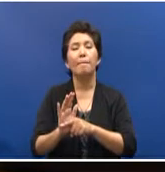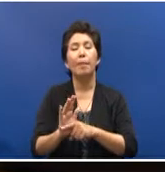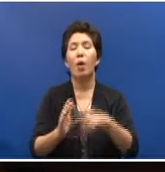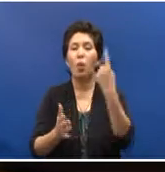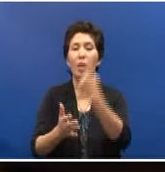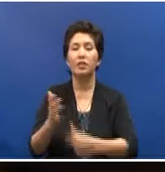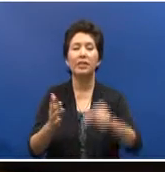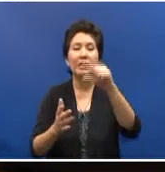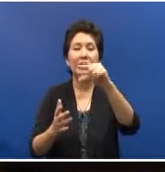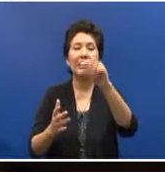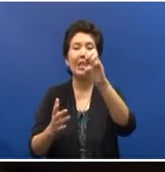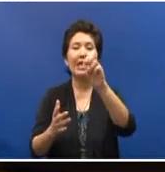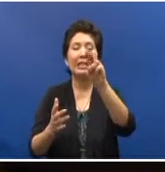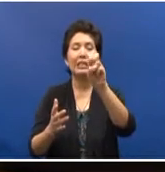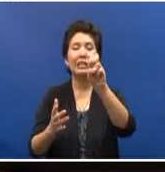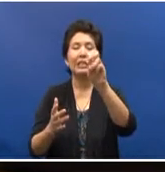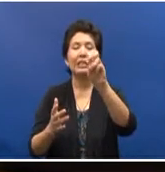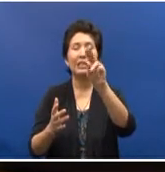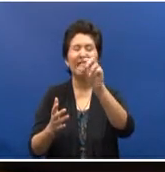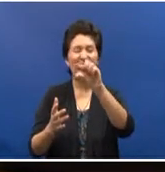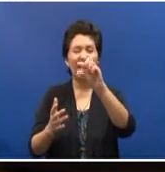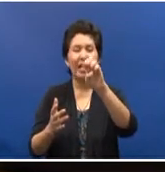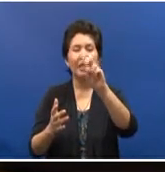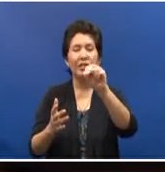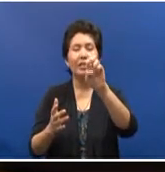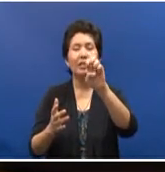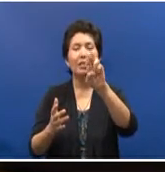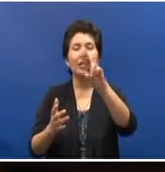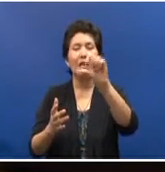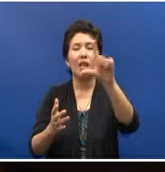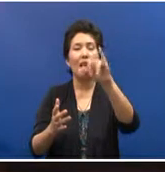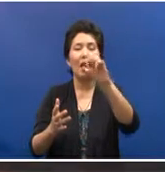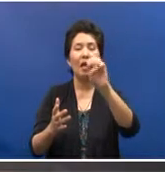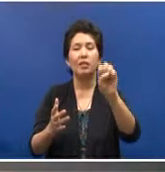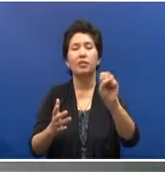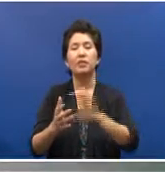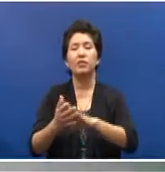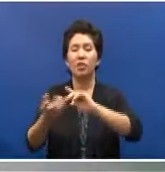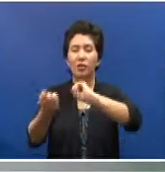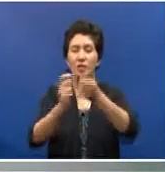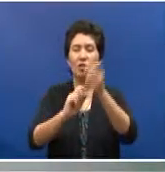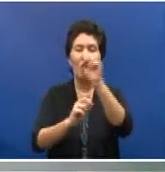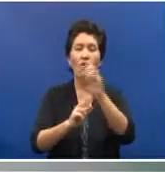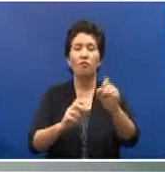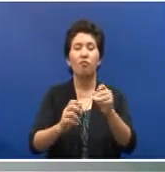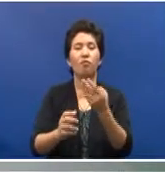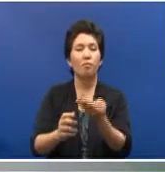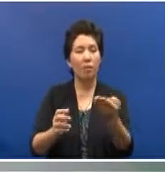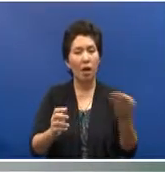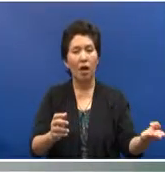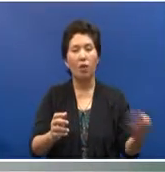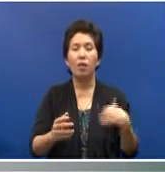is generalized reciprocity? Okay, so it is the exchange of goods